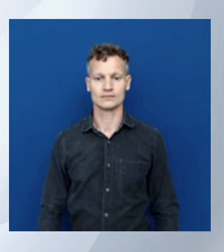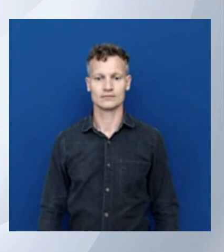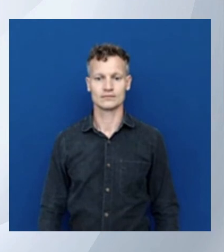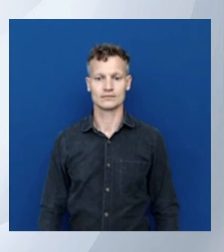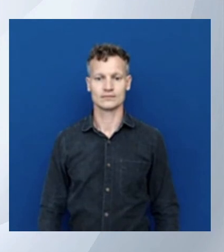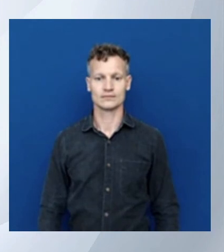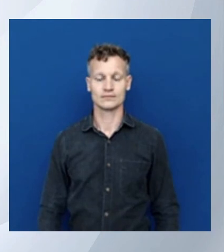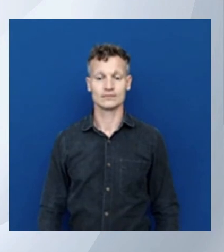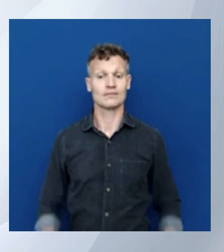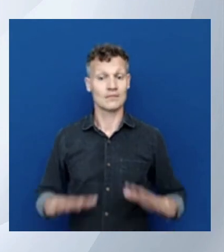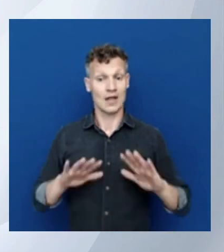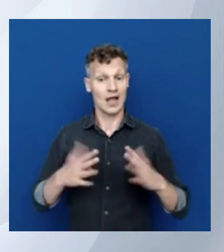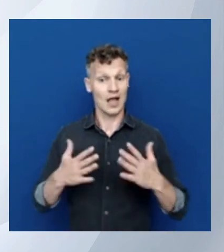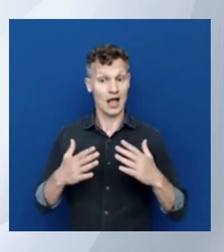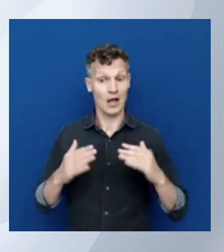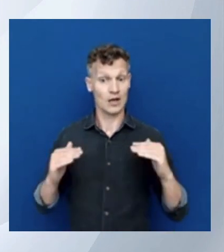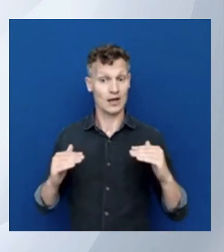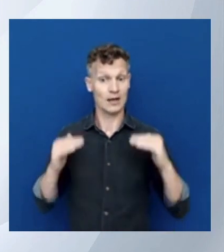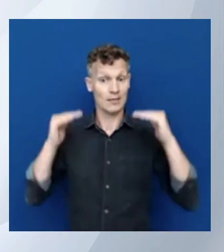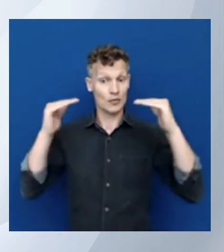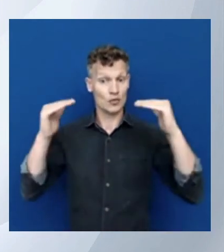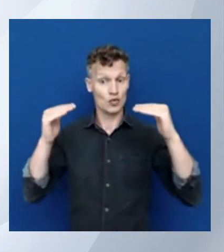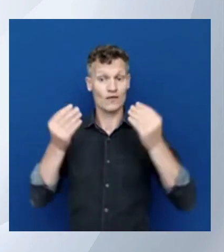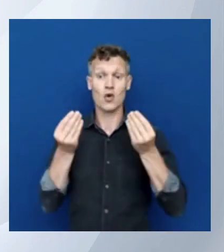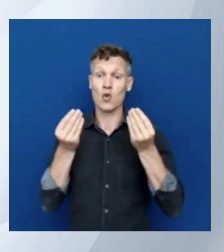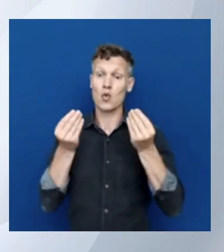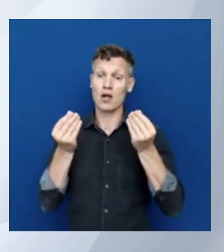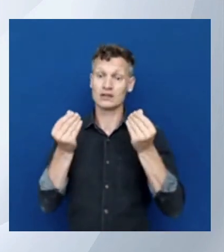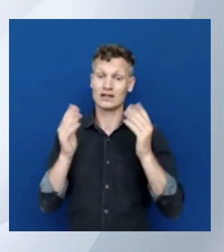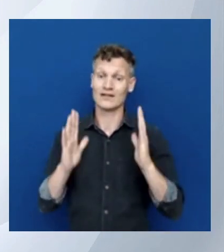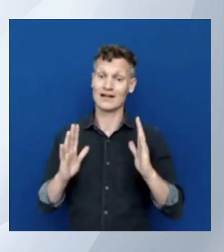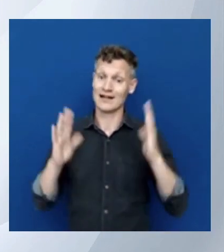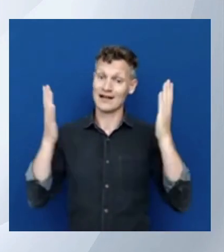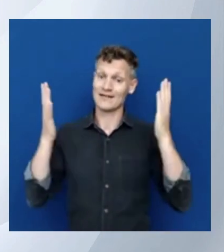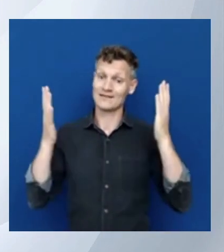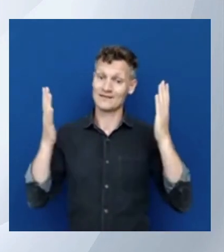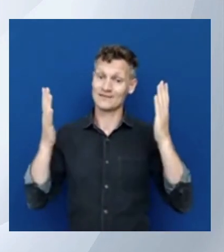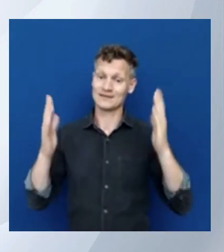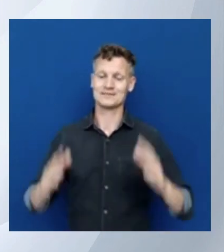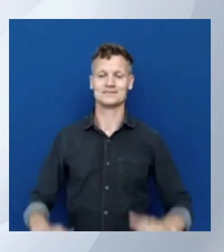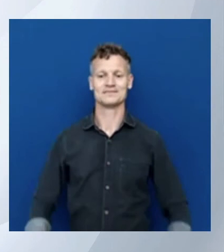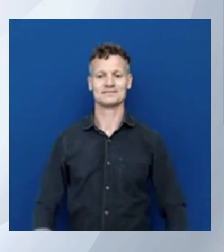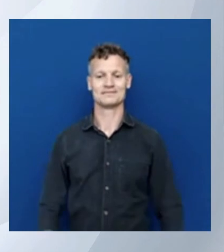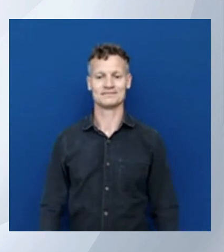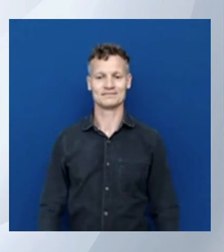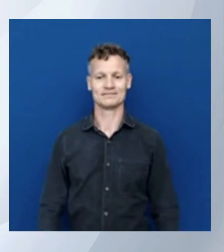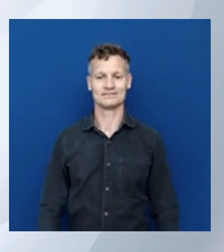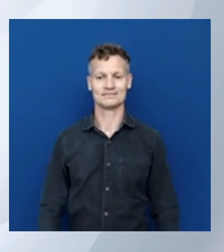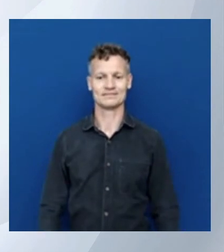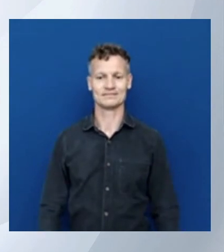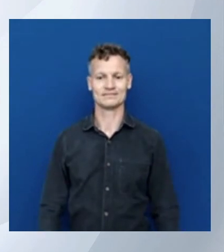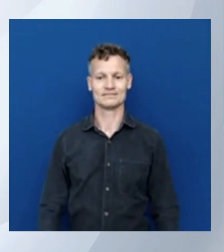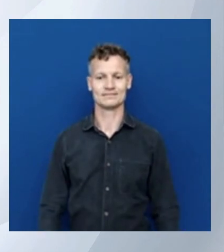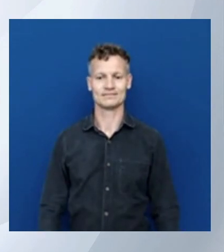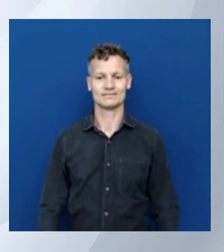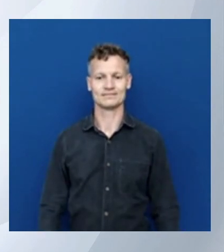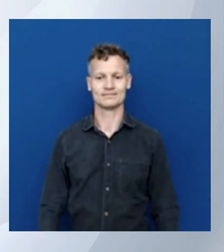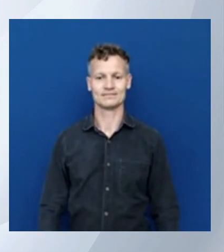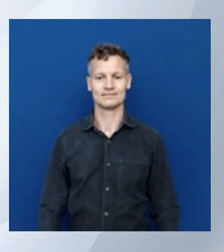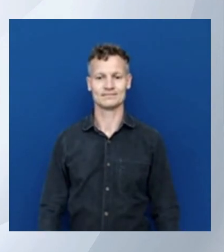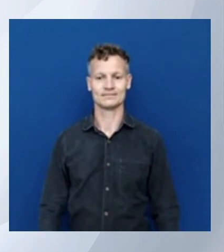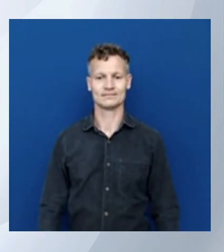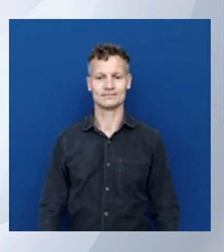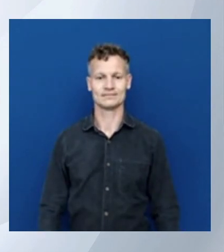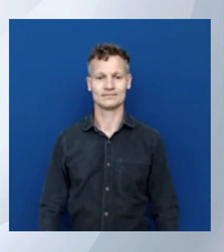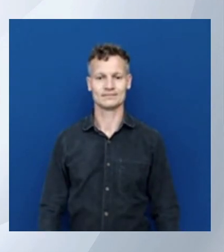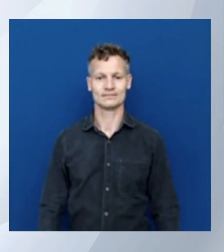the quality of life. Yeah, and to keep on discussing, of course, this topic,